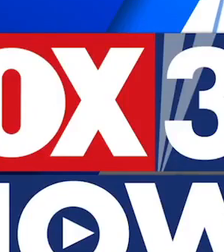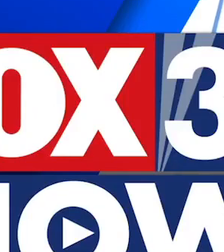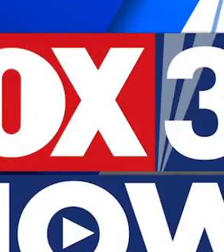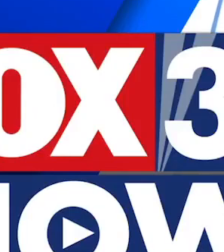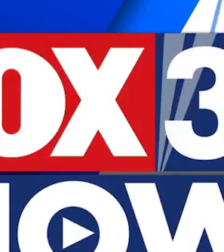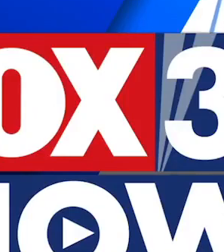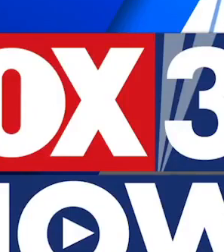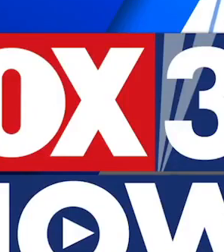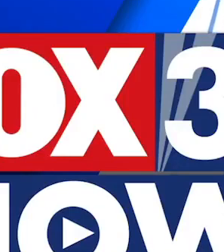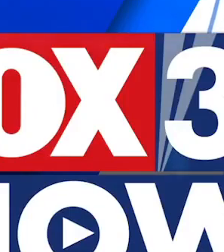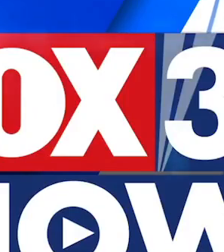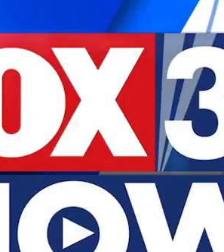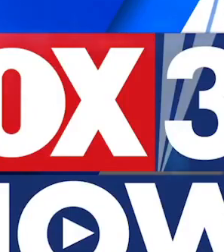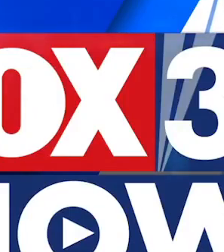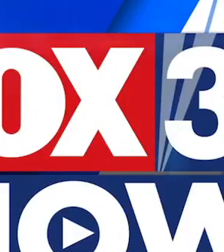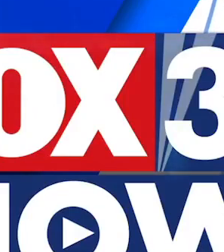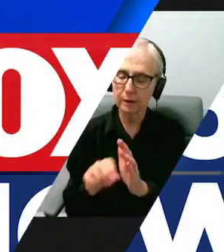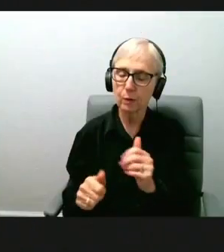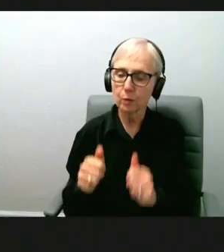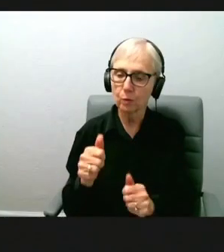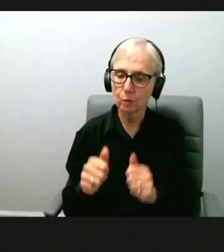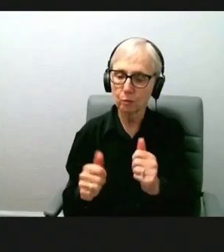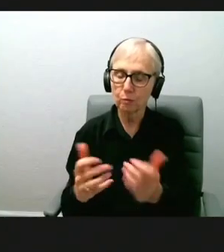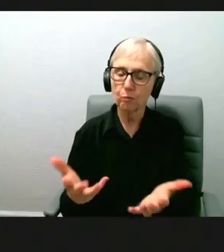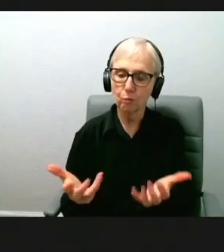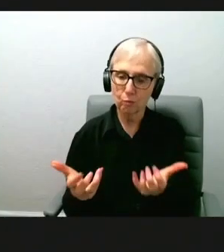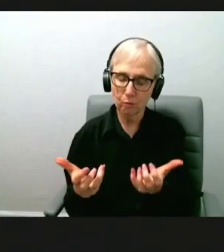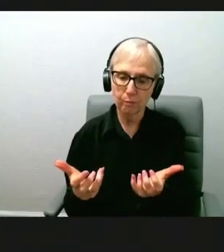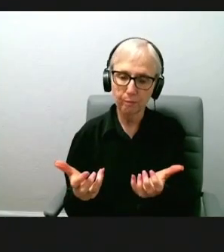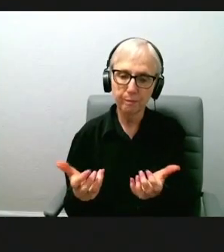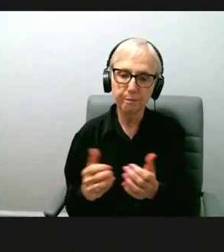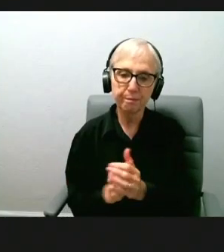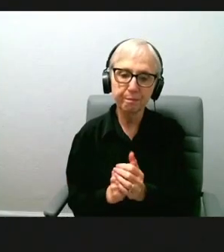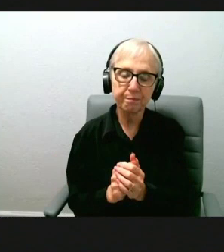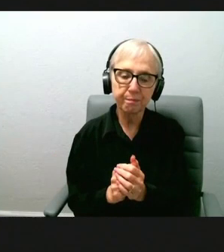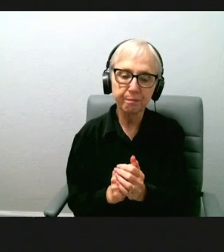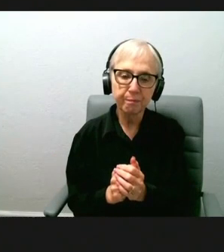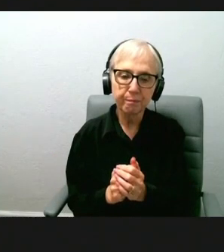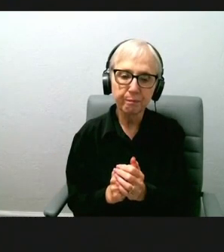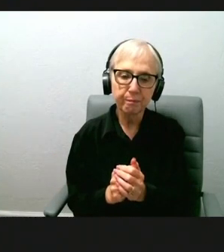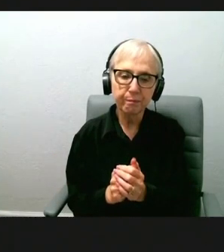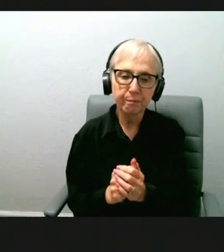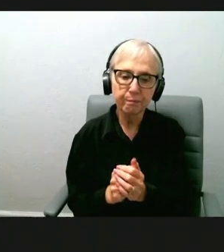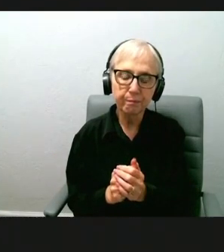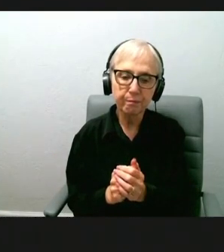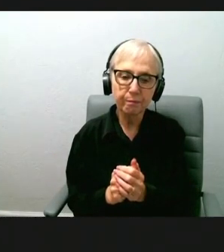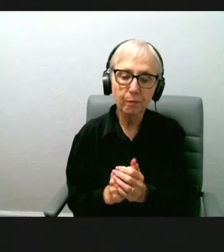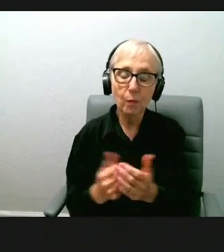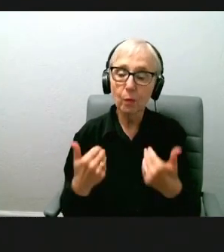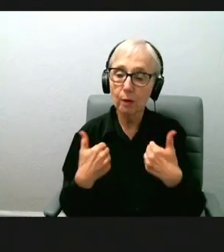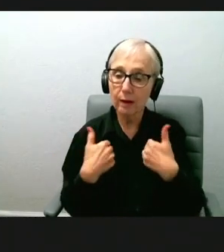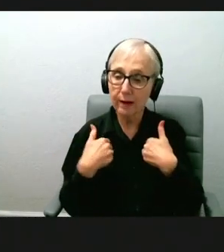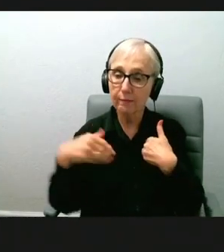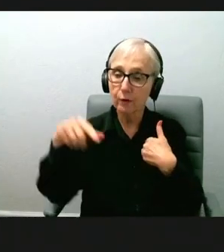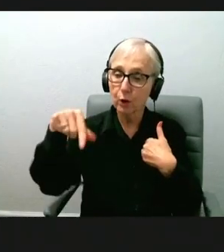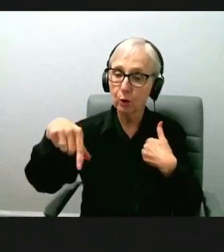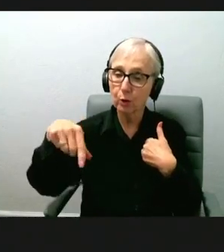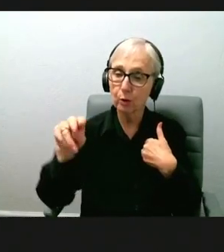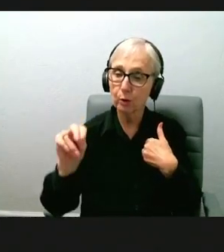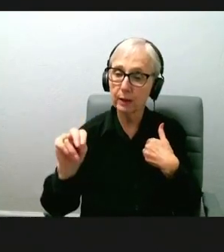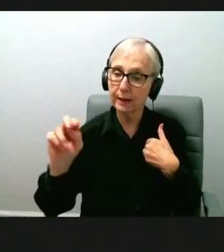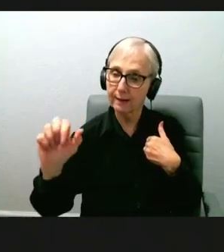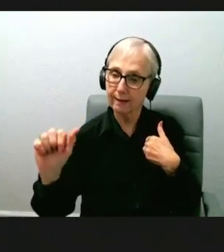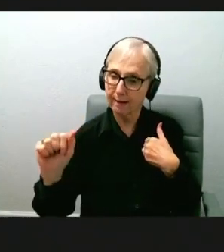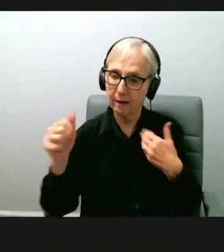This is Fox 31 Now. Good morning. Thank you so much for tuning into Fox 31 Now. I'm Alex Rose.